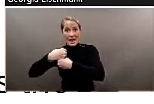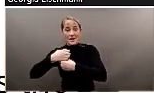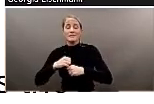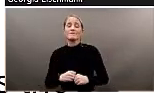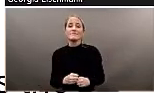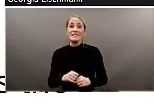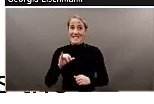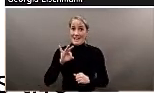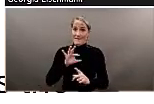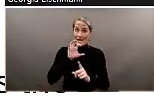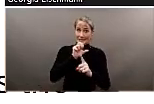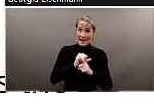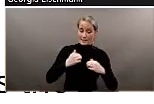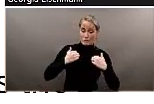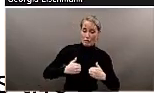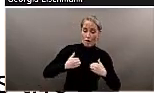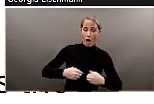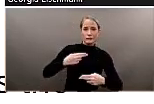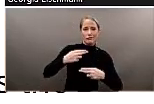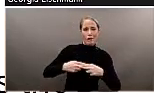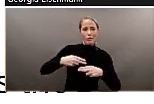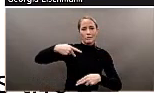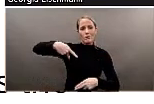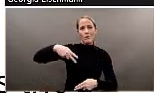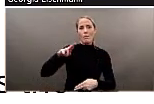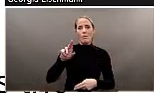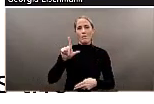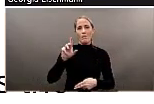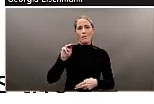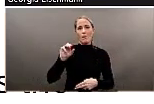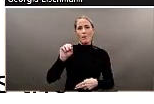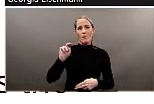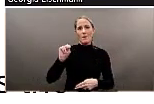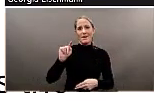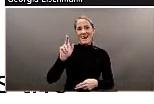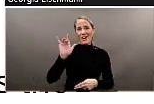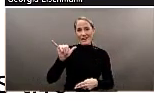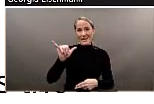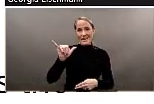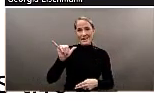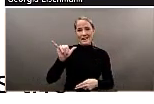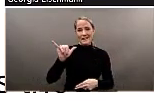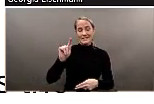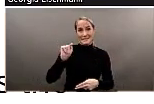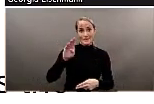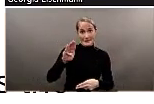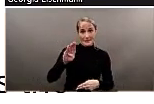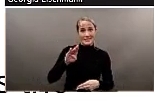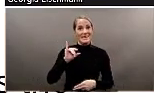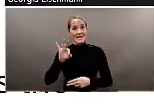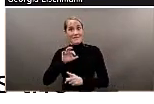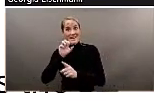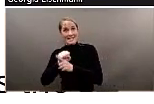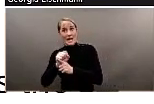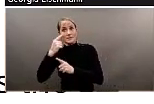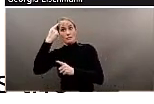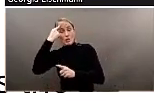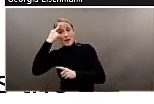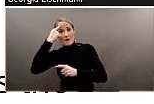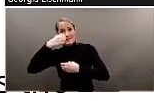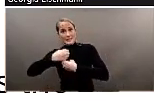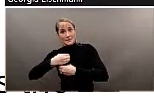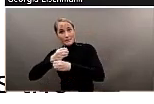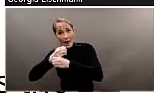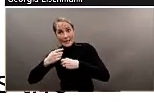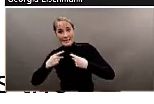So pulmonary TB is TB that's in the lungs. You may hear it referred to that way. And extrapulmonary TB is, those other spots, right?